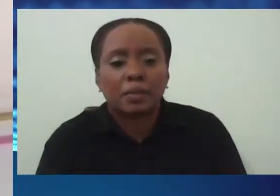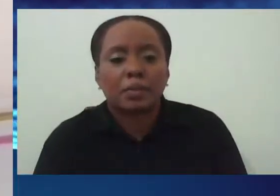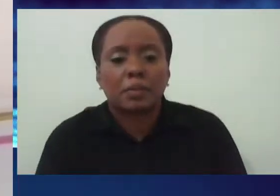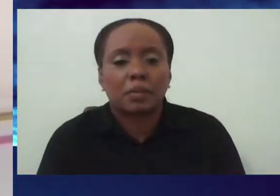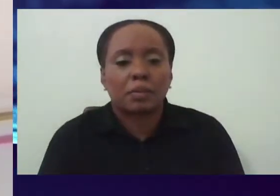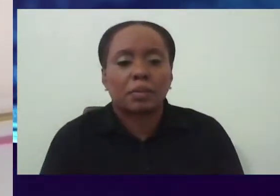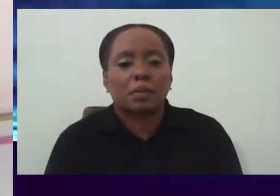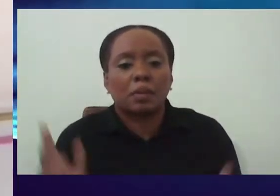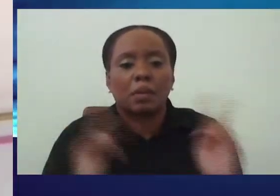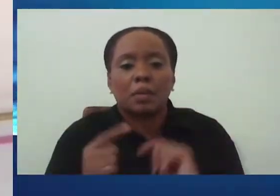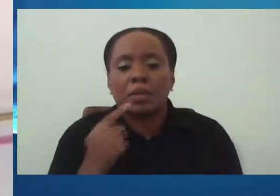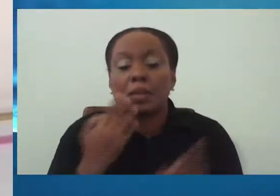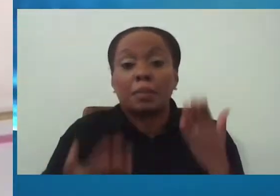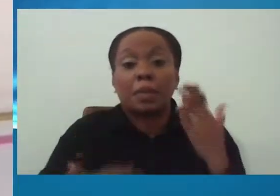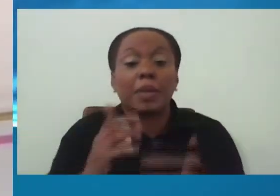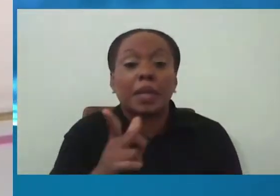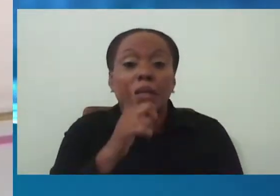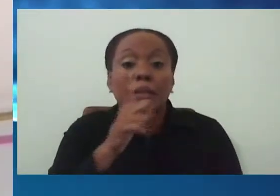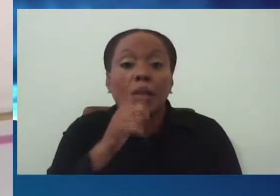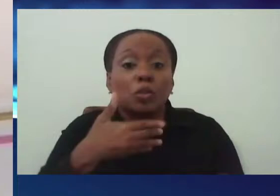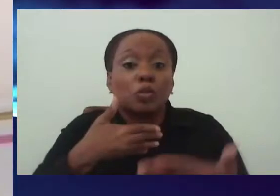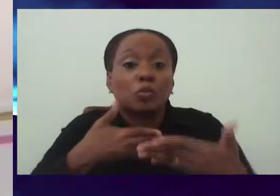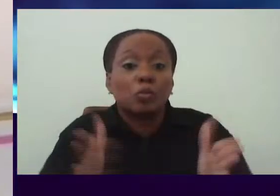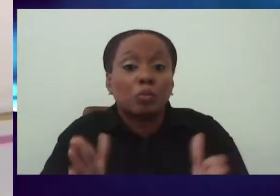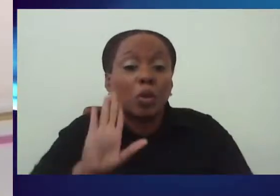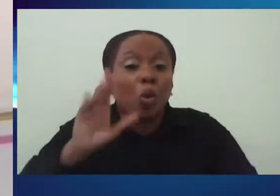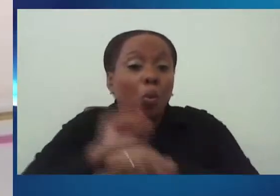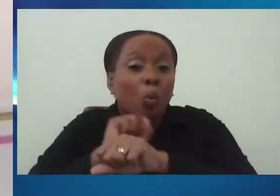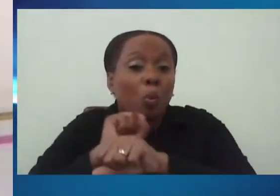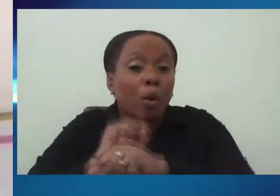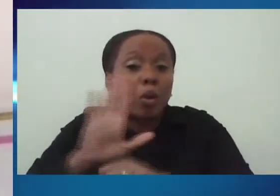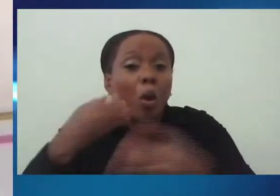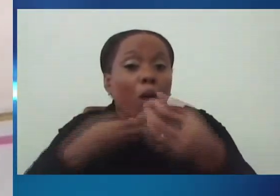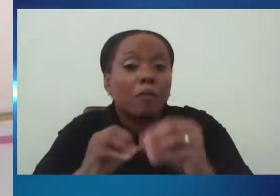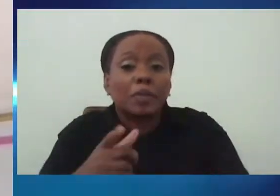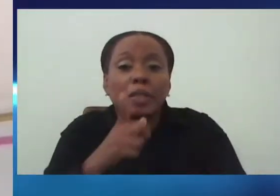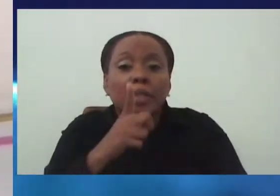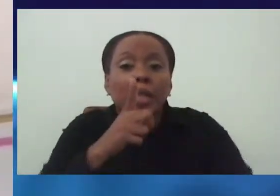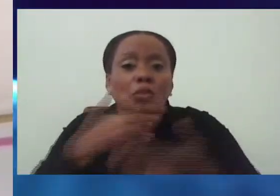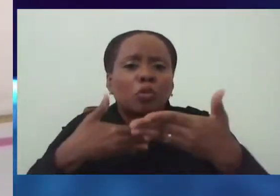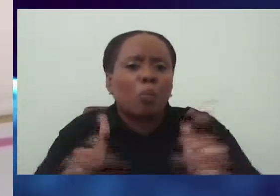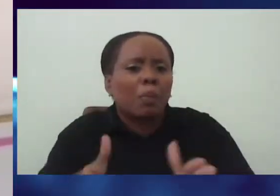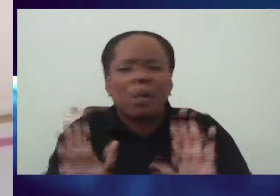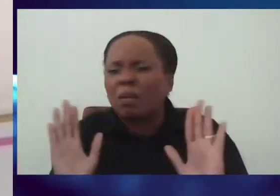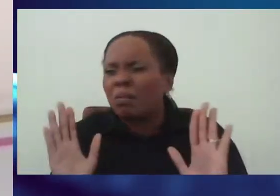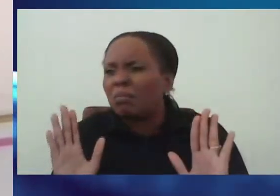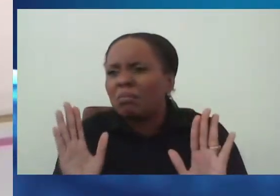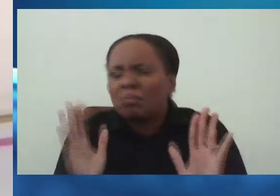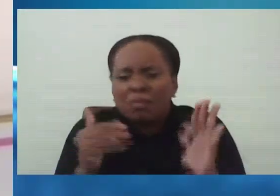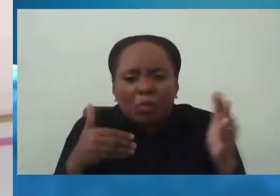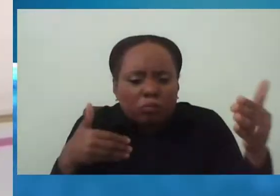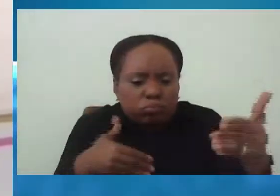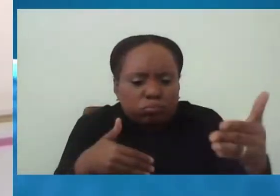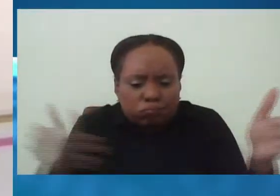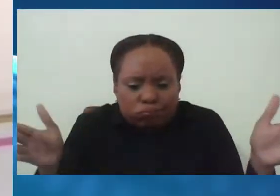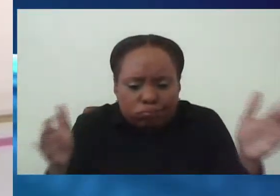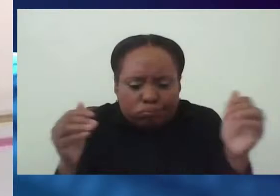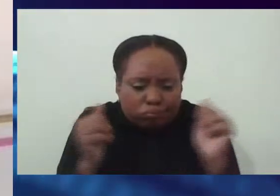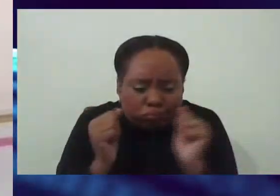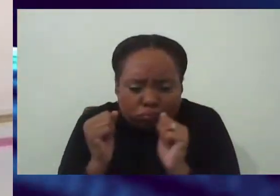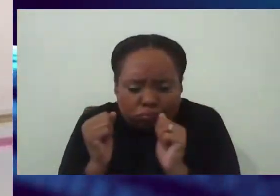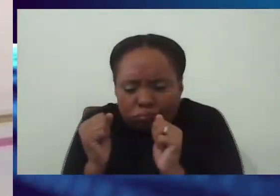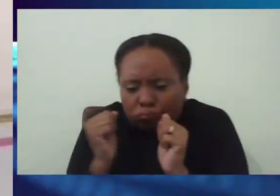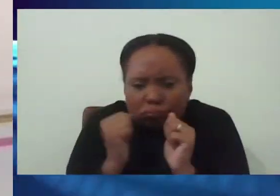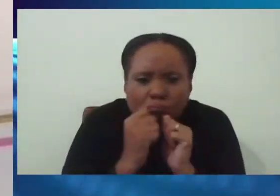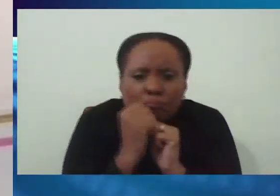is probably around the lunchroom area in the work. So you have to think about how will you operate your lunchroom space, or how will you navigate